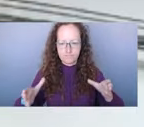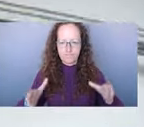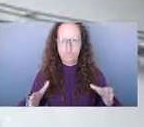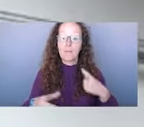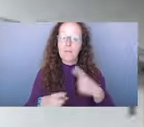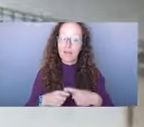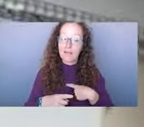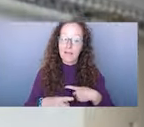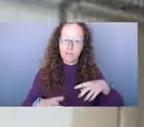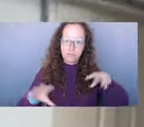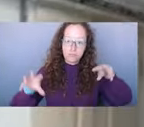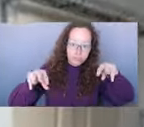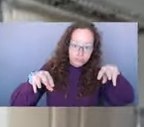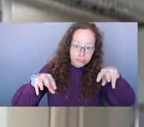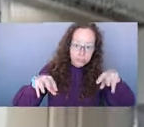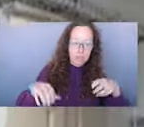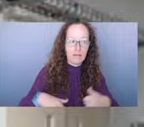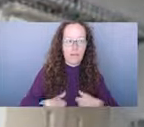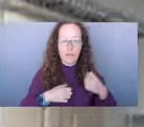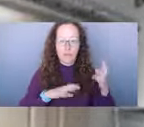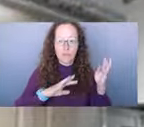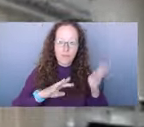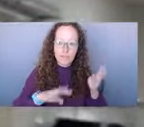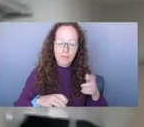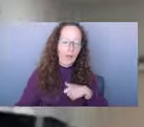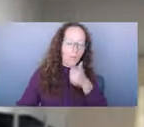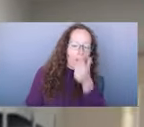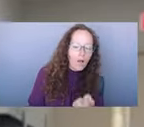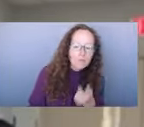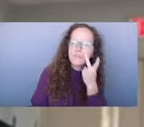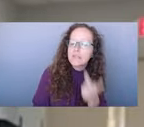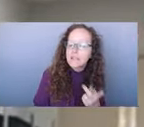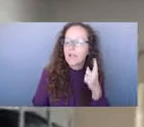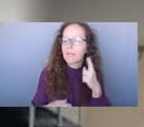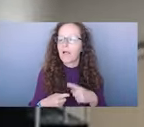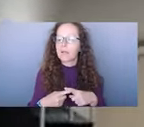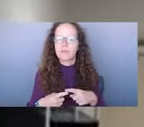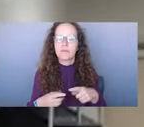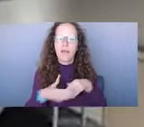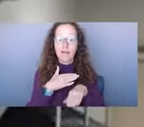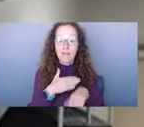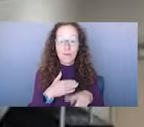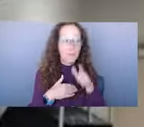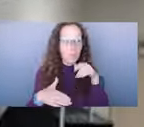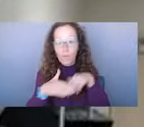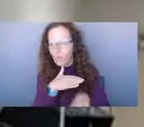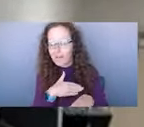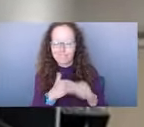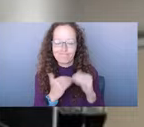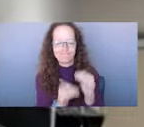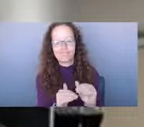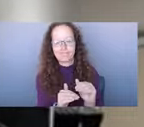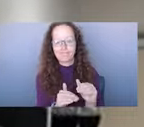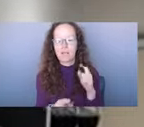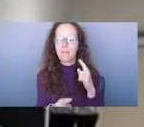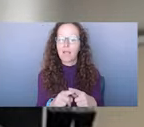cameras. It has restricted access, but there's another feature within the Vault as well, and that's called a dry suppressant system. So we're concerned